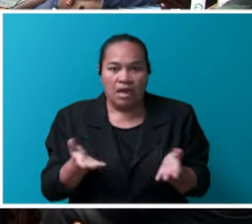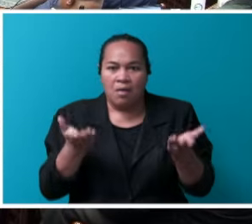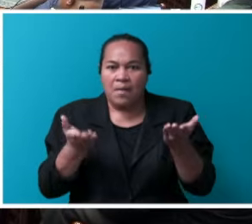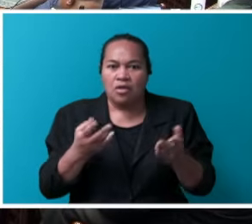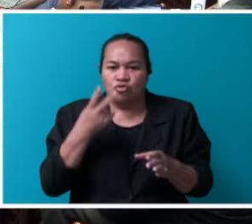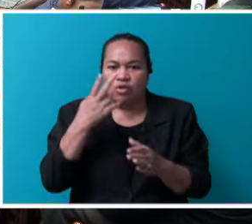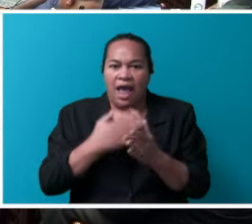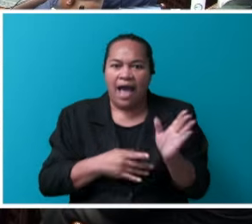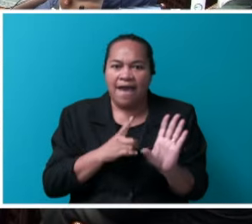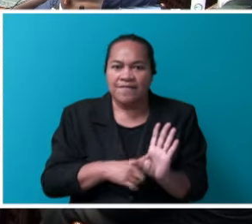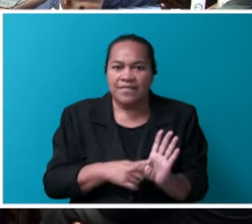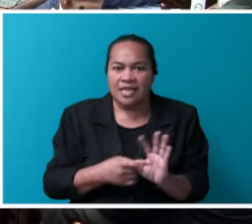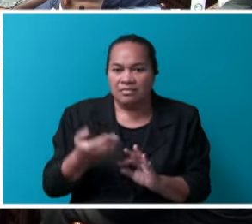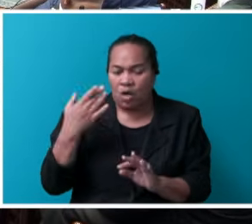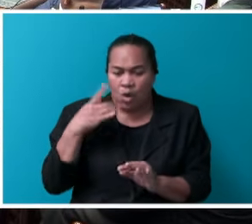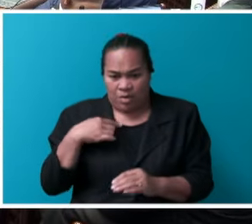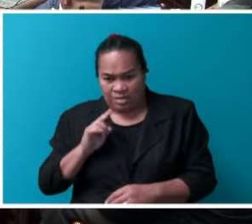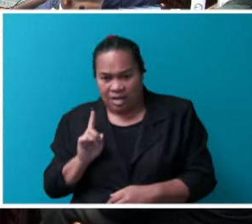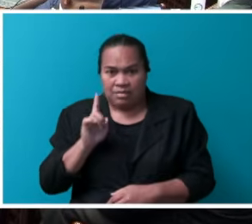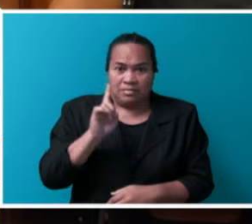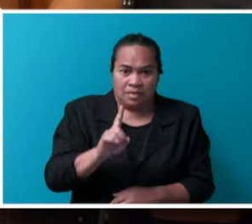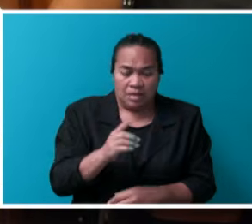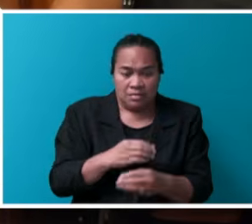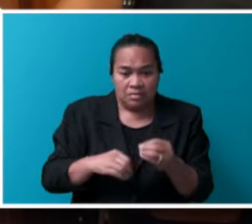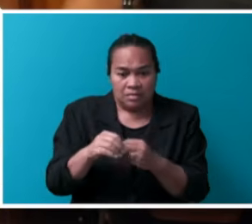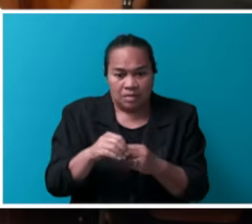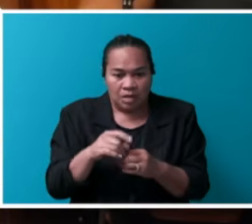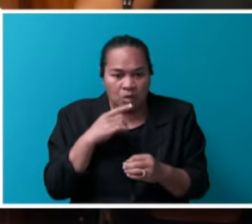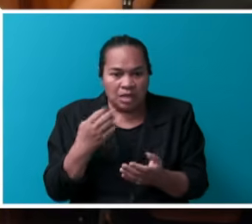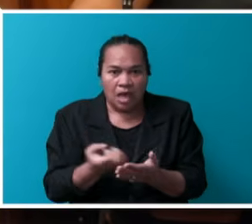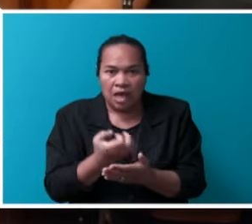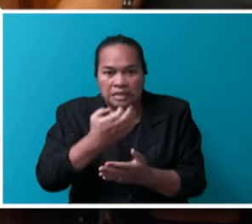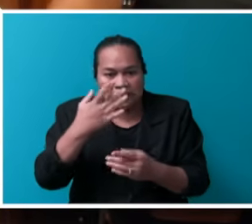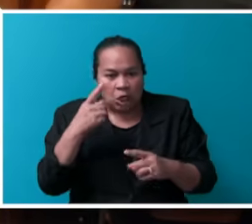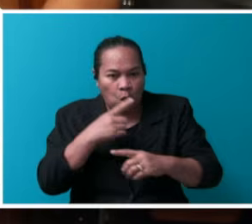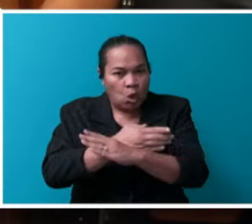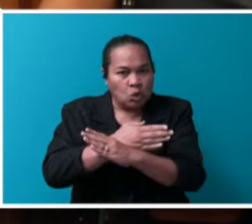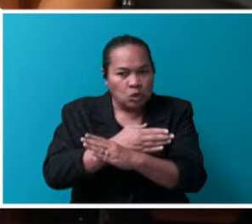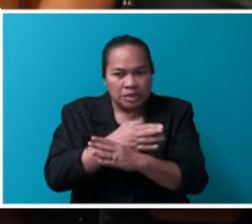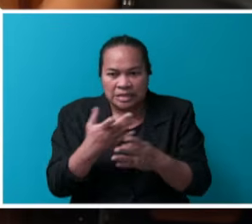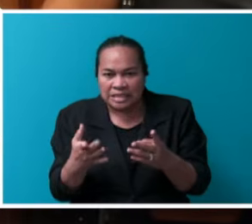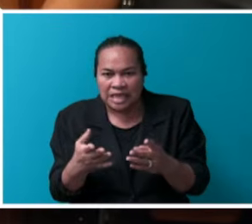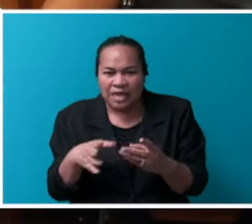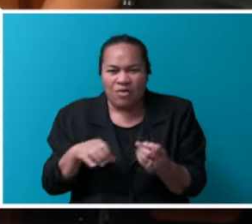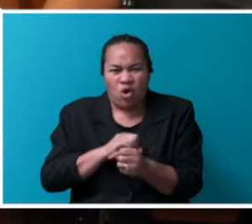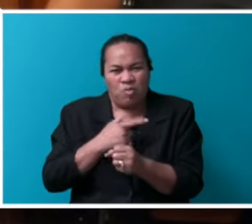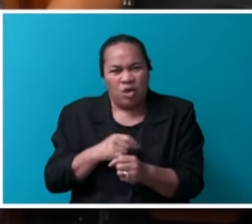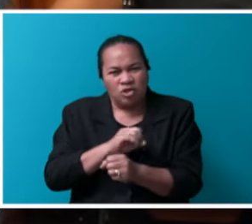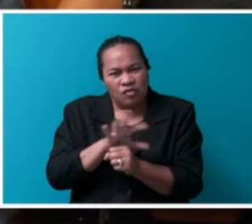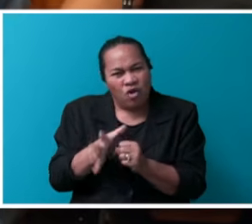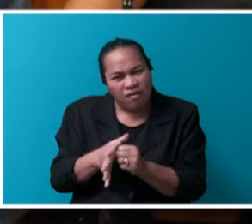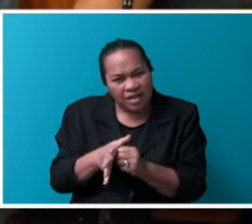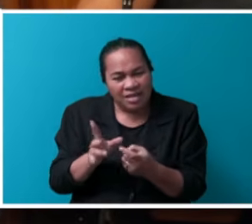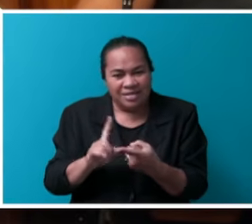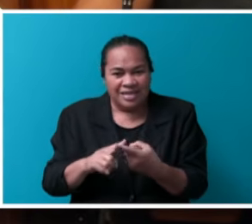ago. When we came into office, Fiji was at a precarious economic crossroad. The devastation from the COVID-19 pandemic and